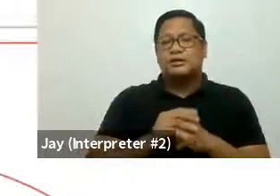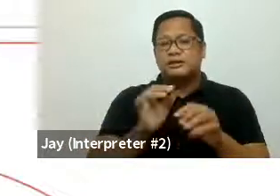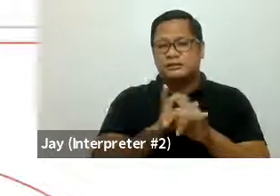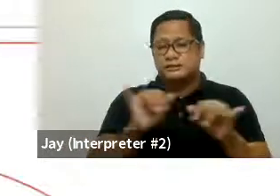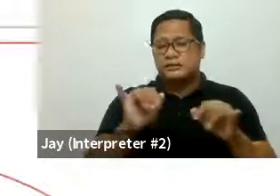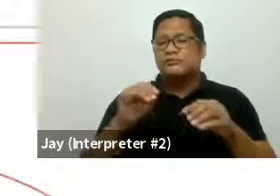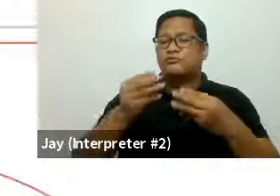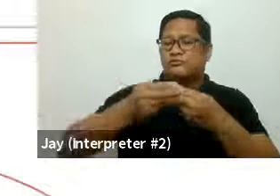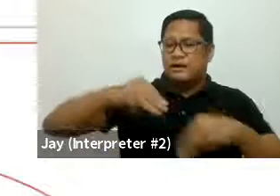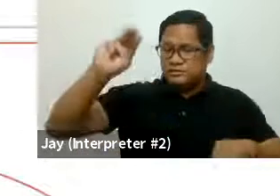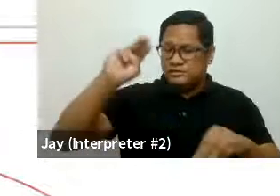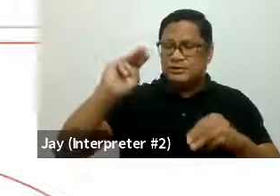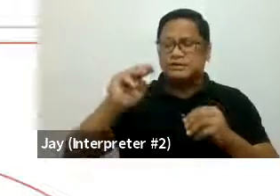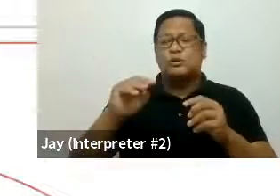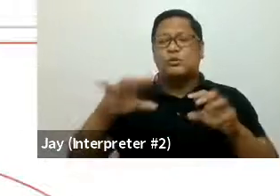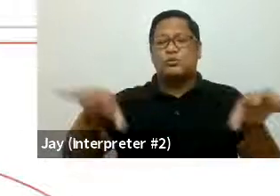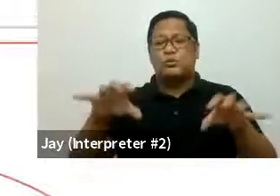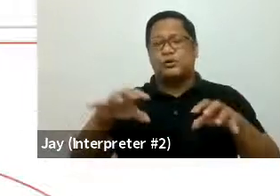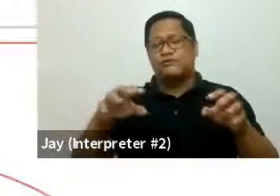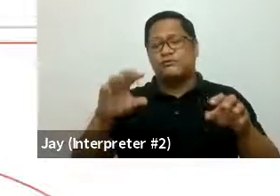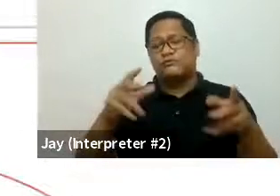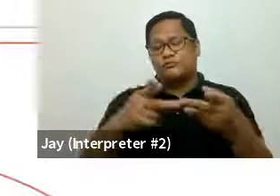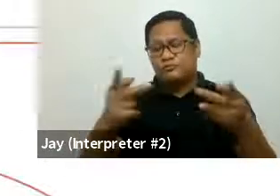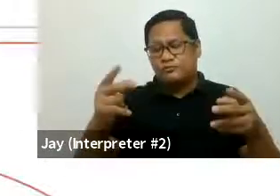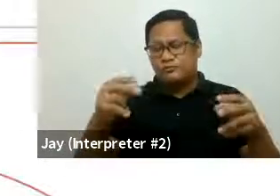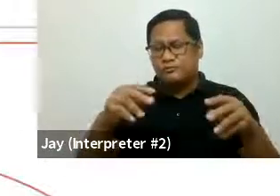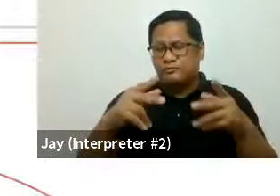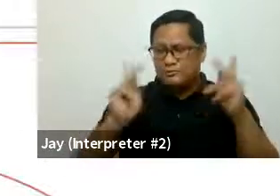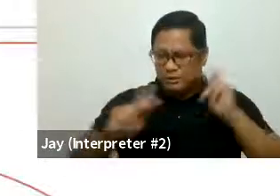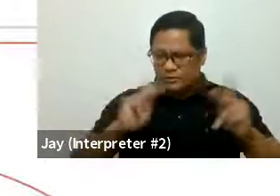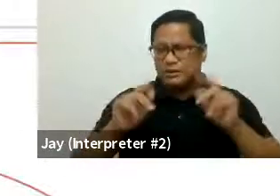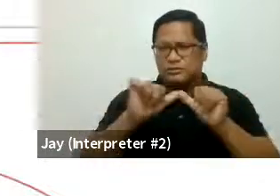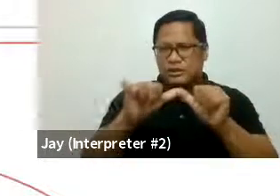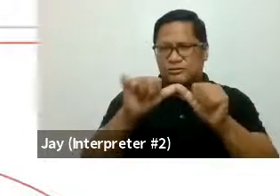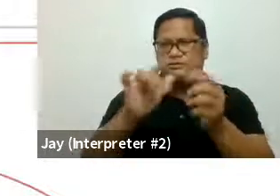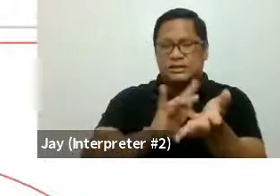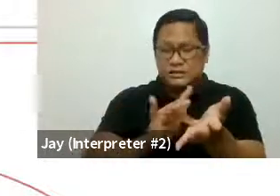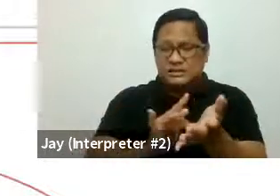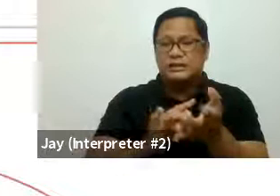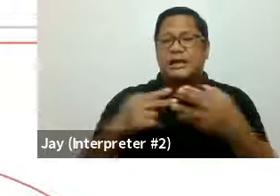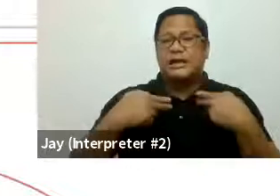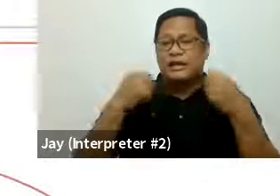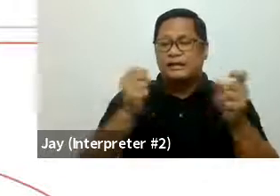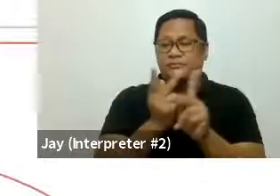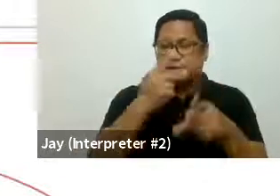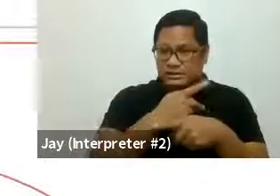optimize workforce and access to reliable, sustainable medicines and health products. This will be led by our Cancer